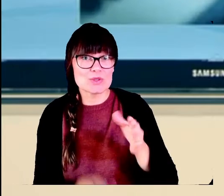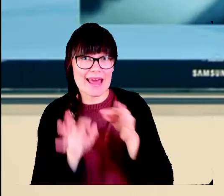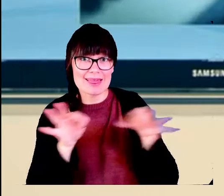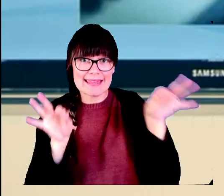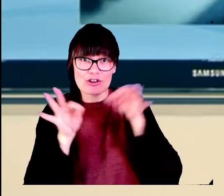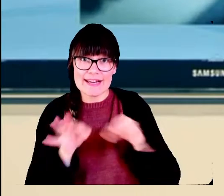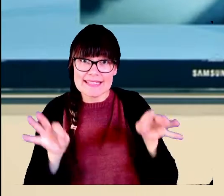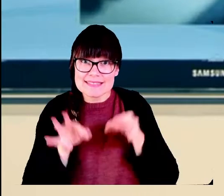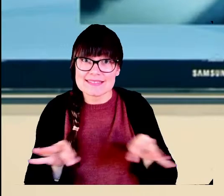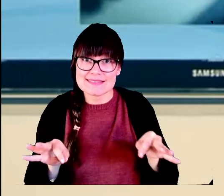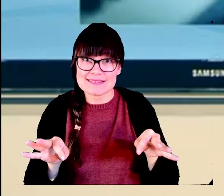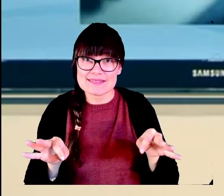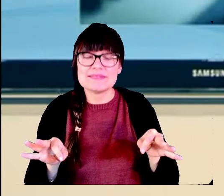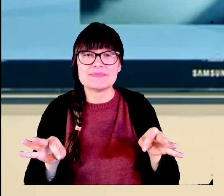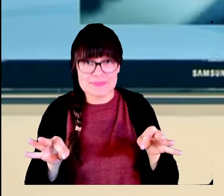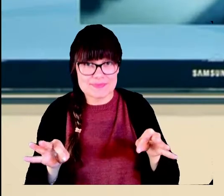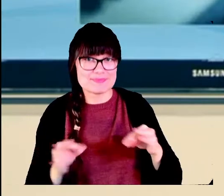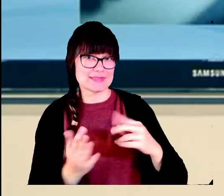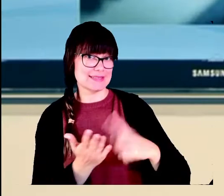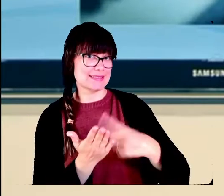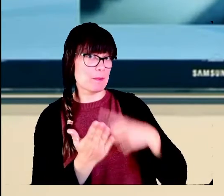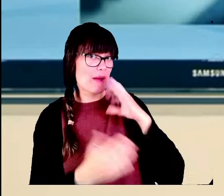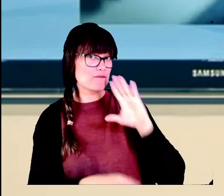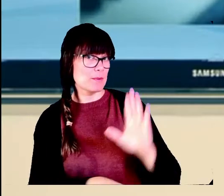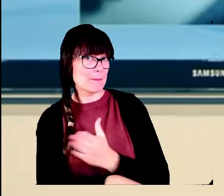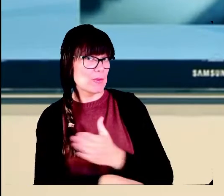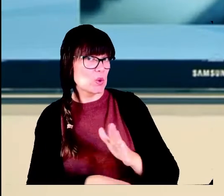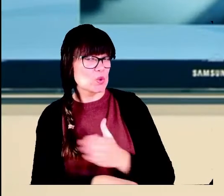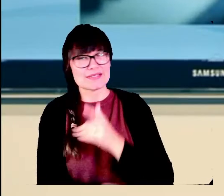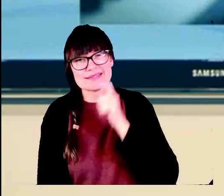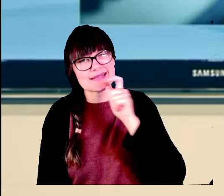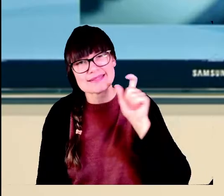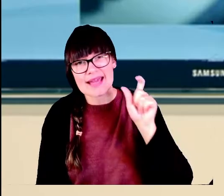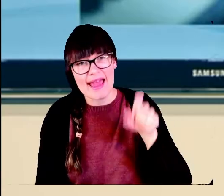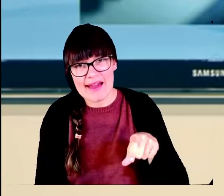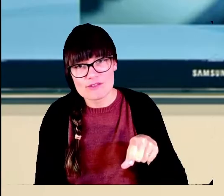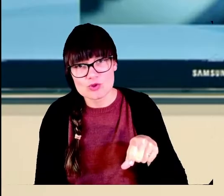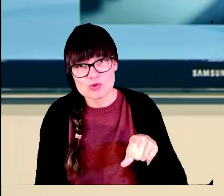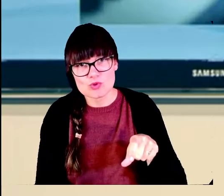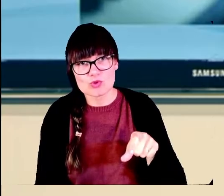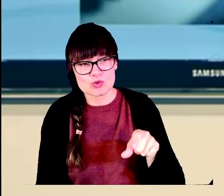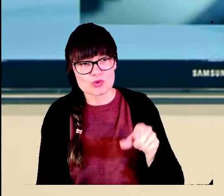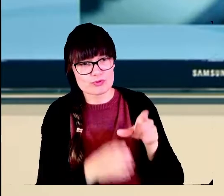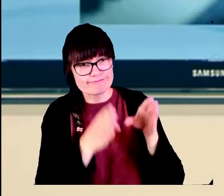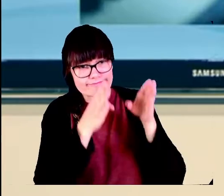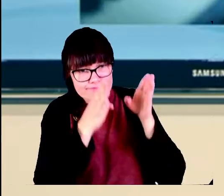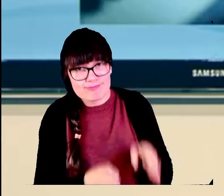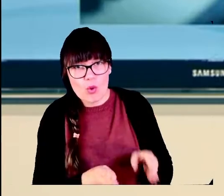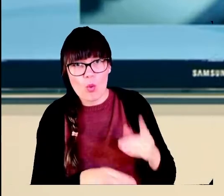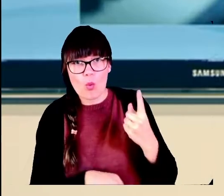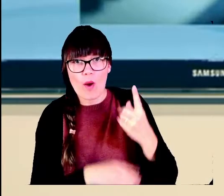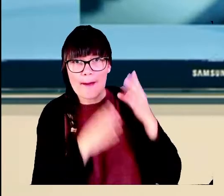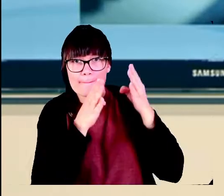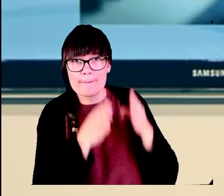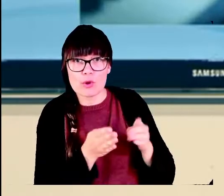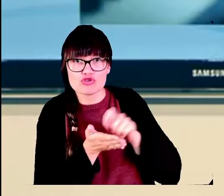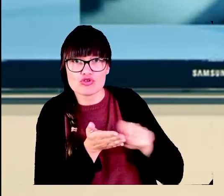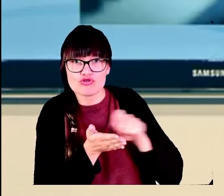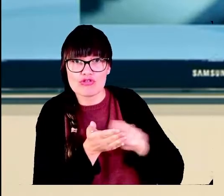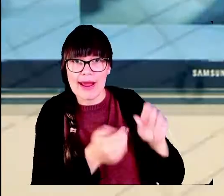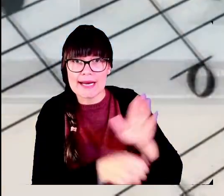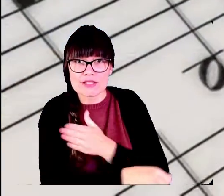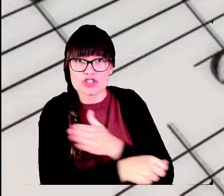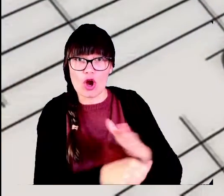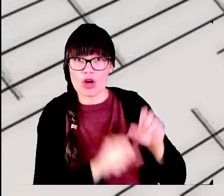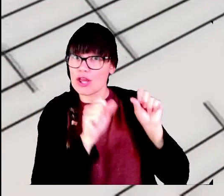But sometimes when in music, and it doesn't have to be an individual artist that's writing a song. It could be